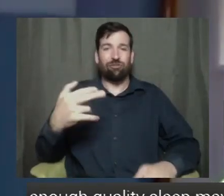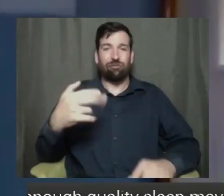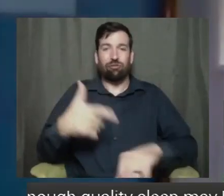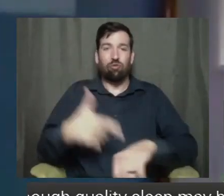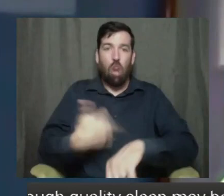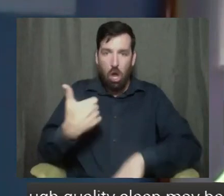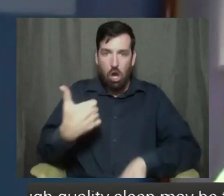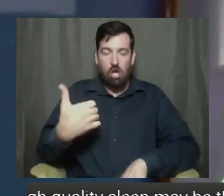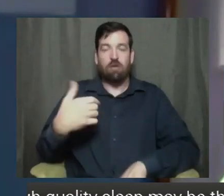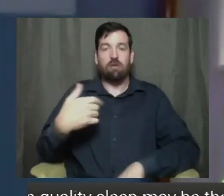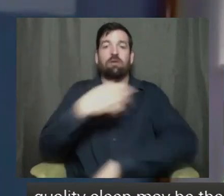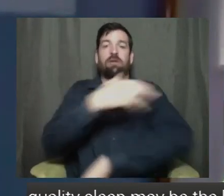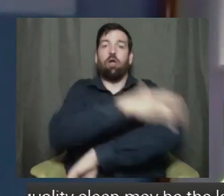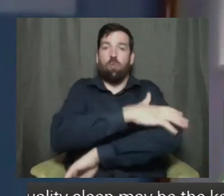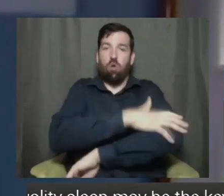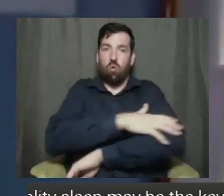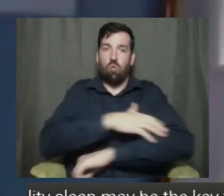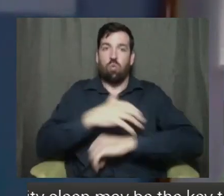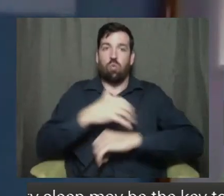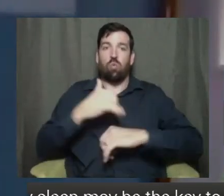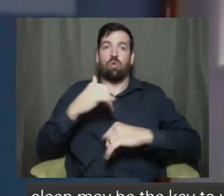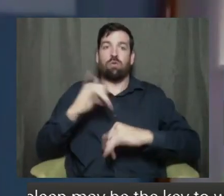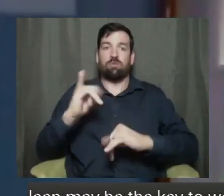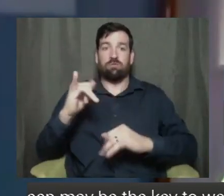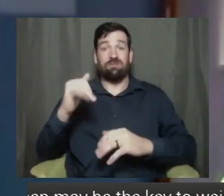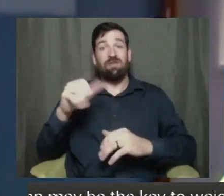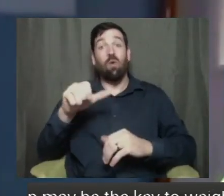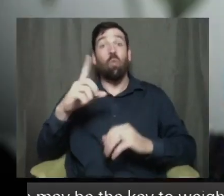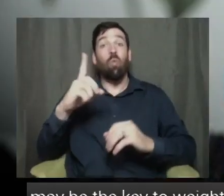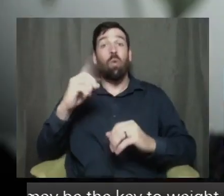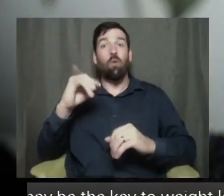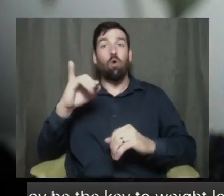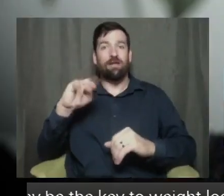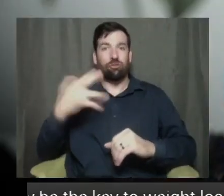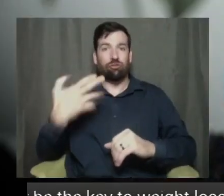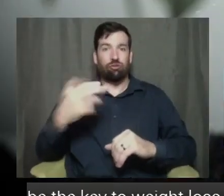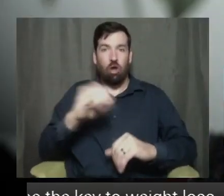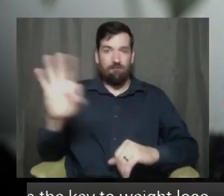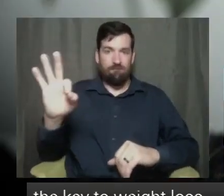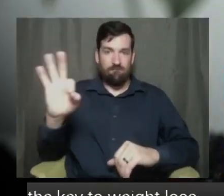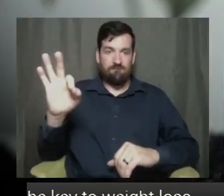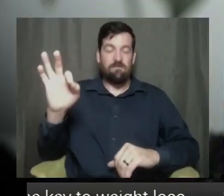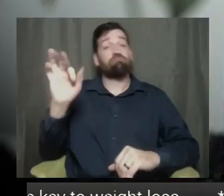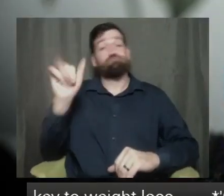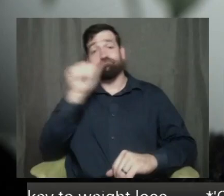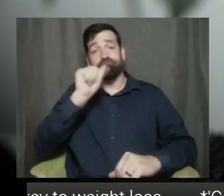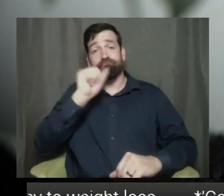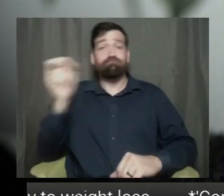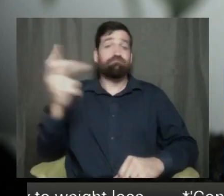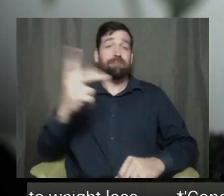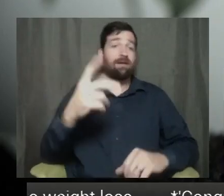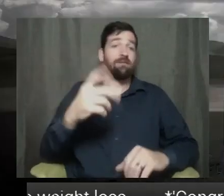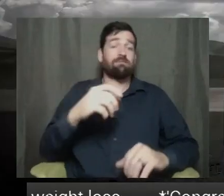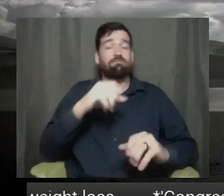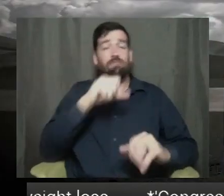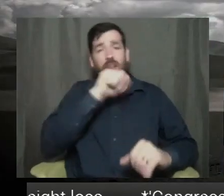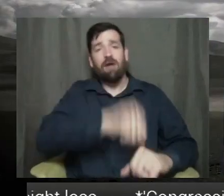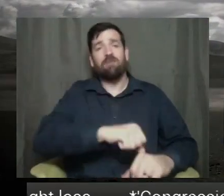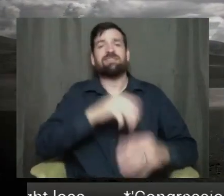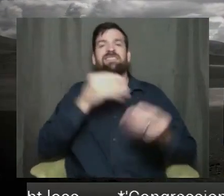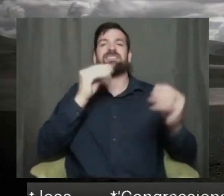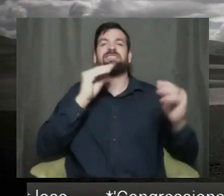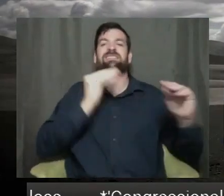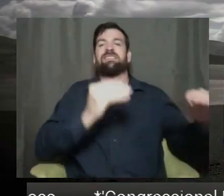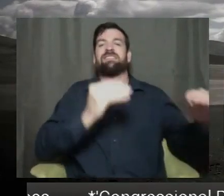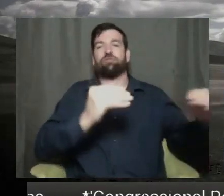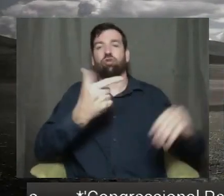went back in and whacked another inch off. But Terry got through it and went back to doing what he loves, teaching gardening to fourth graders. As the years